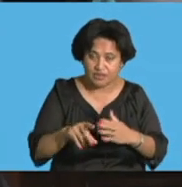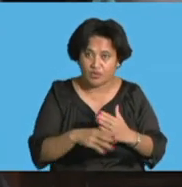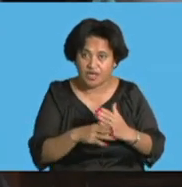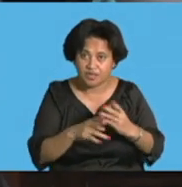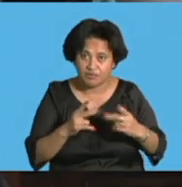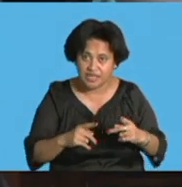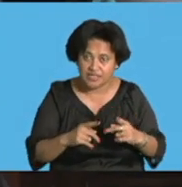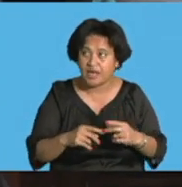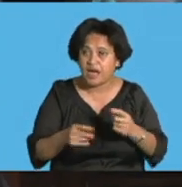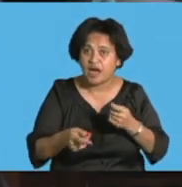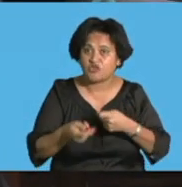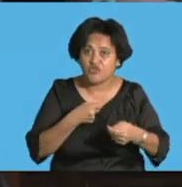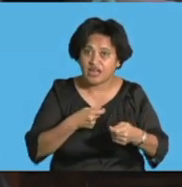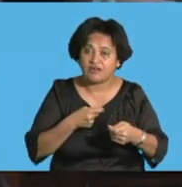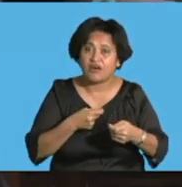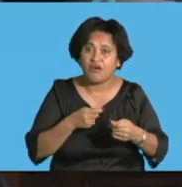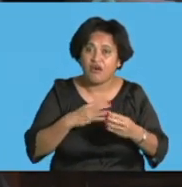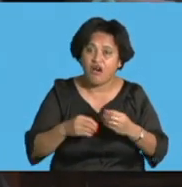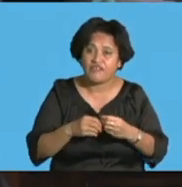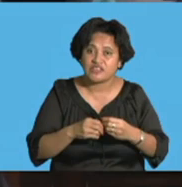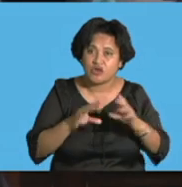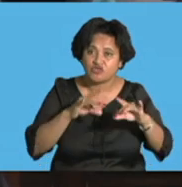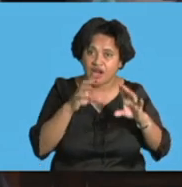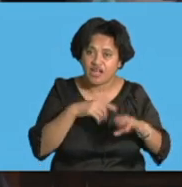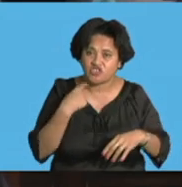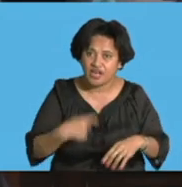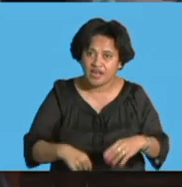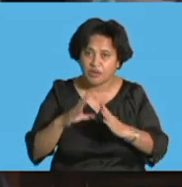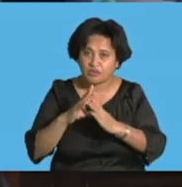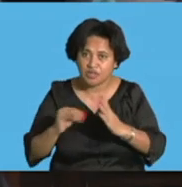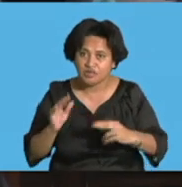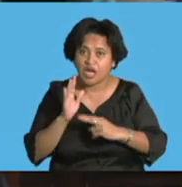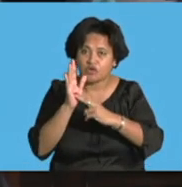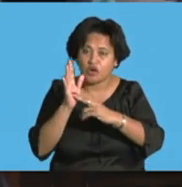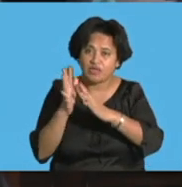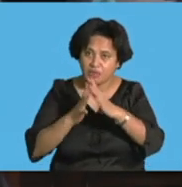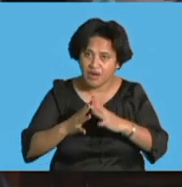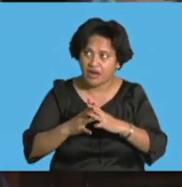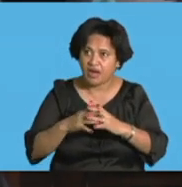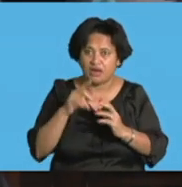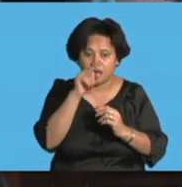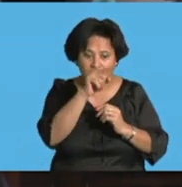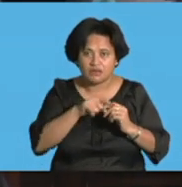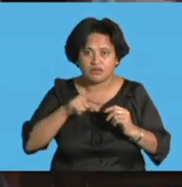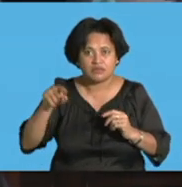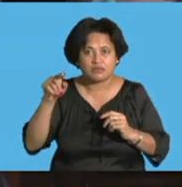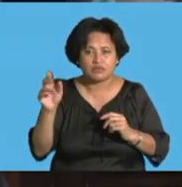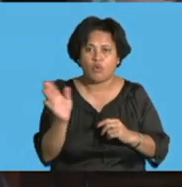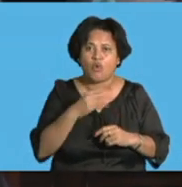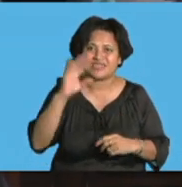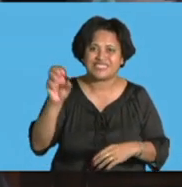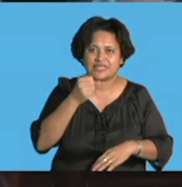commissions in China, Australia, New Zealand, Papua New Guinea, and North America successfully market Fiji as an investment and